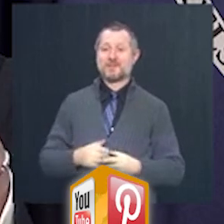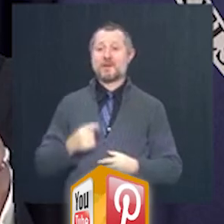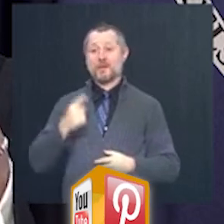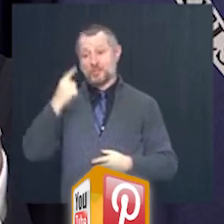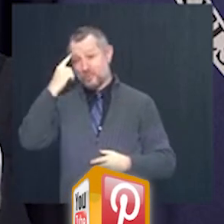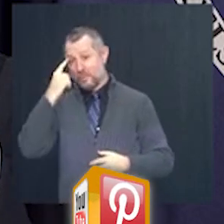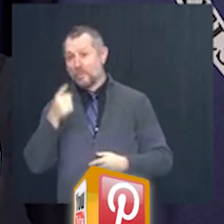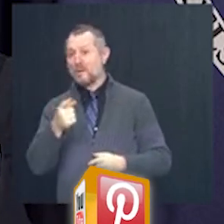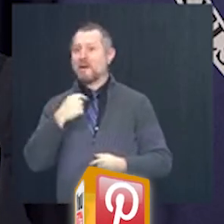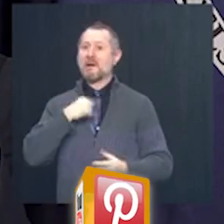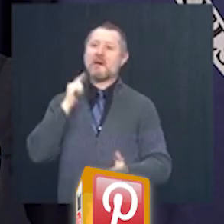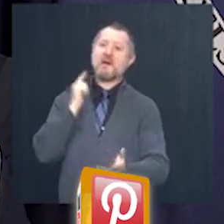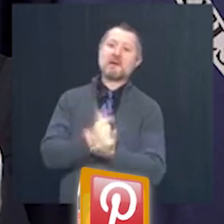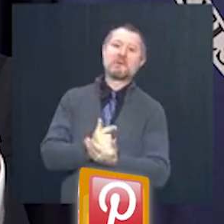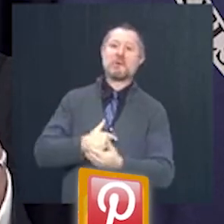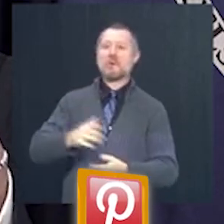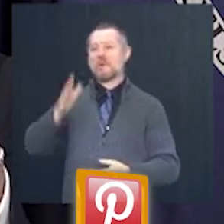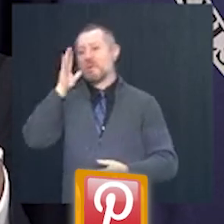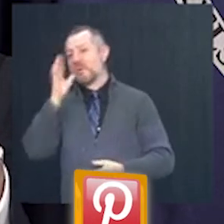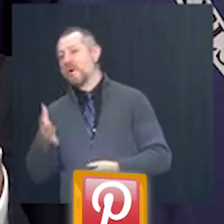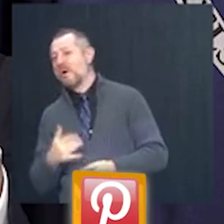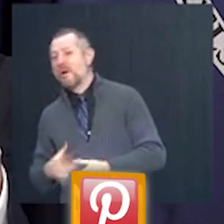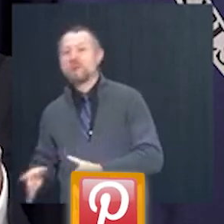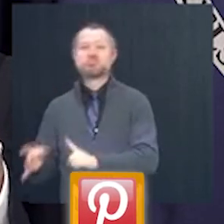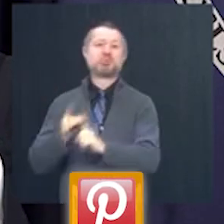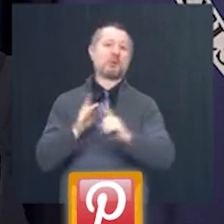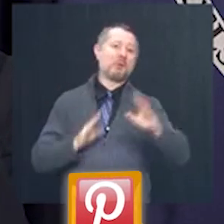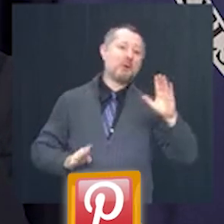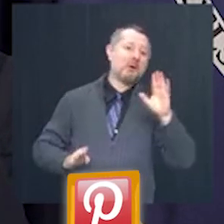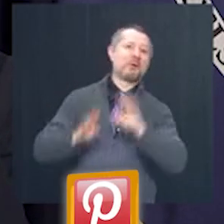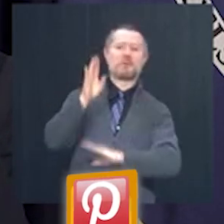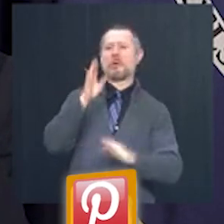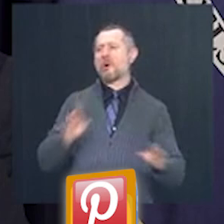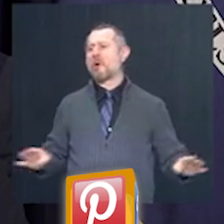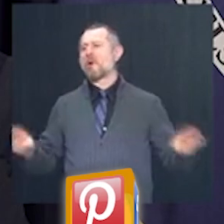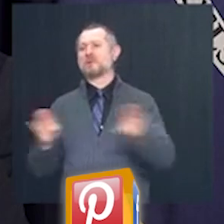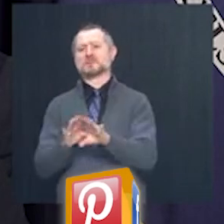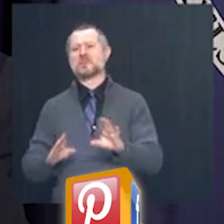accompli. It is not a fait accompli.